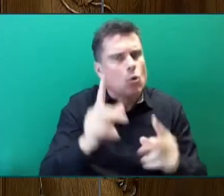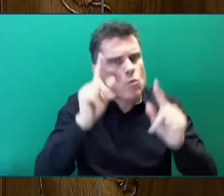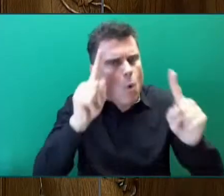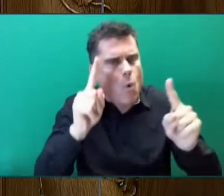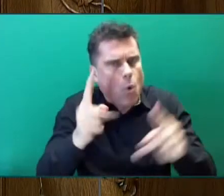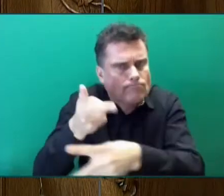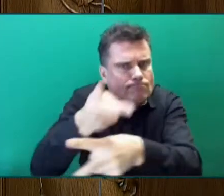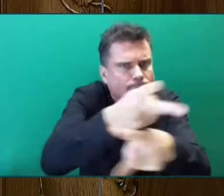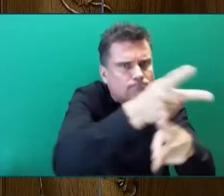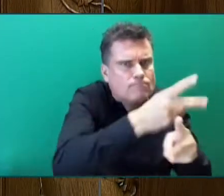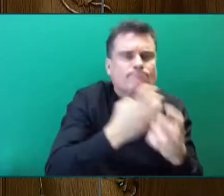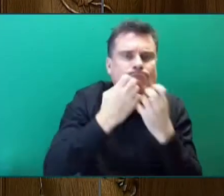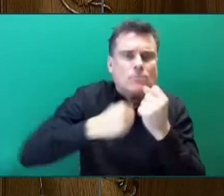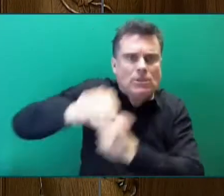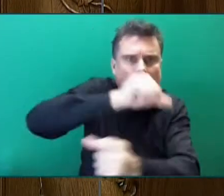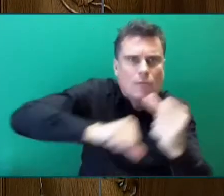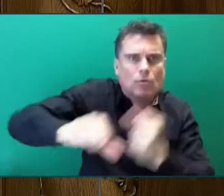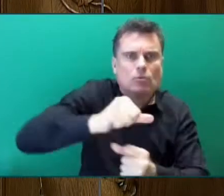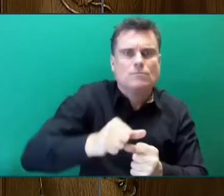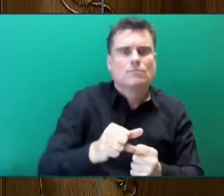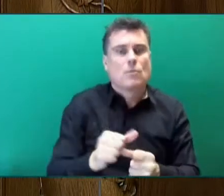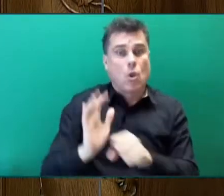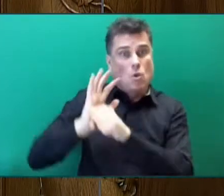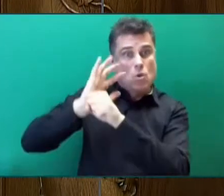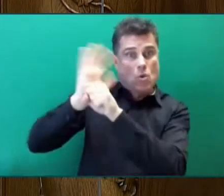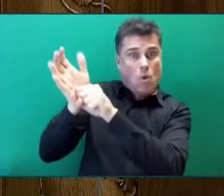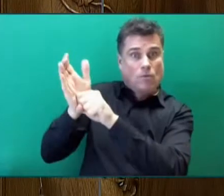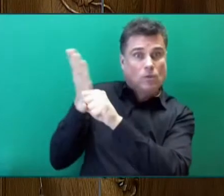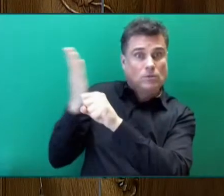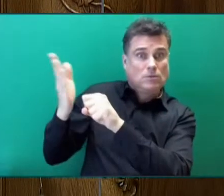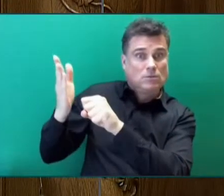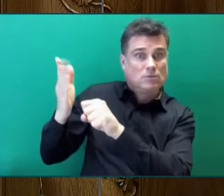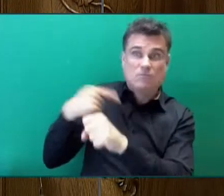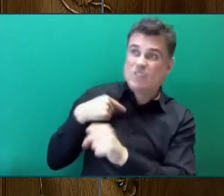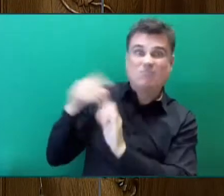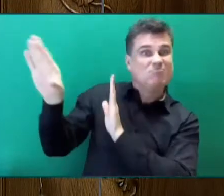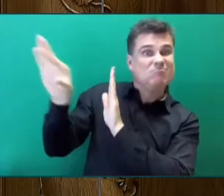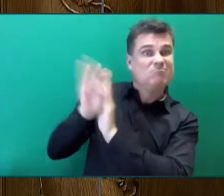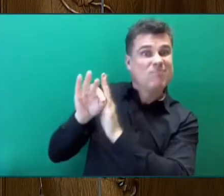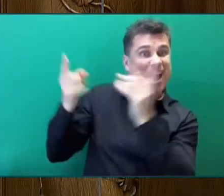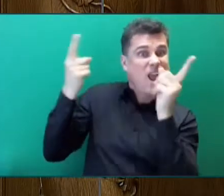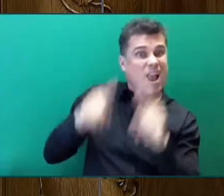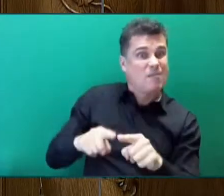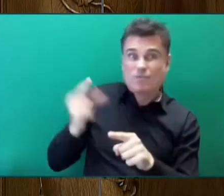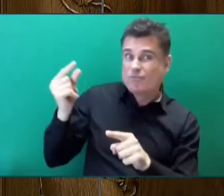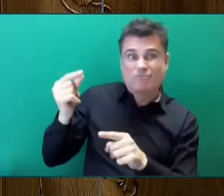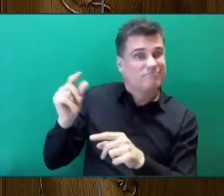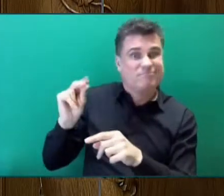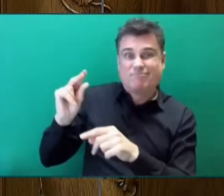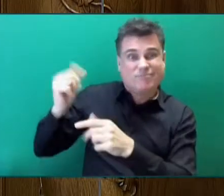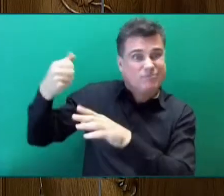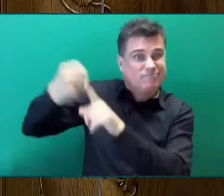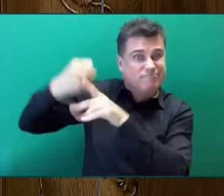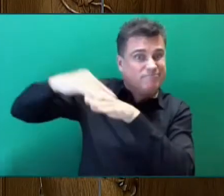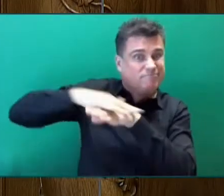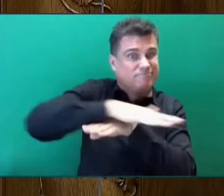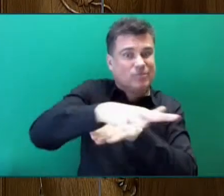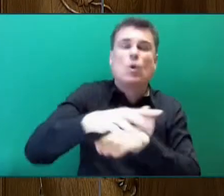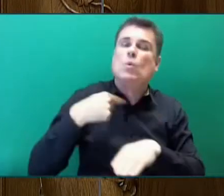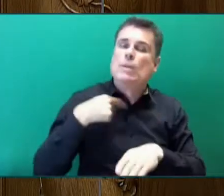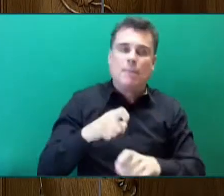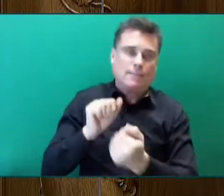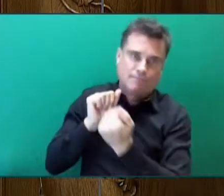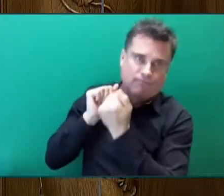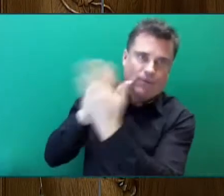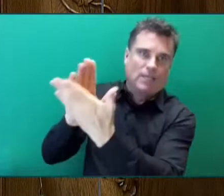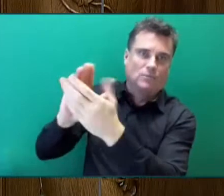we are meeting it. Healthcare providers have worked themselves to exhaustion and put themselves at risk to care for others.